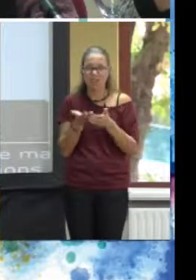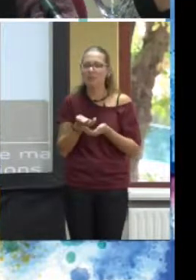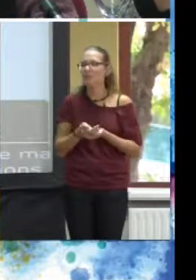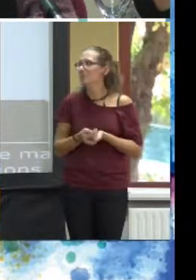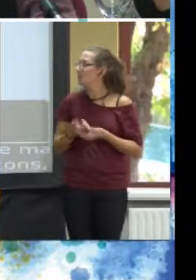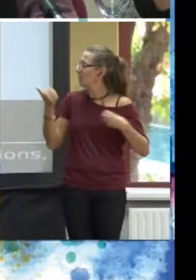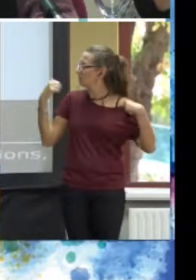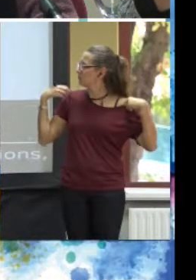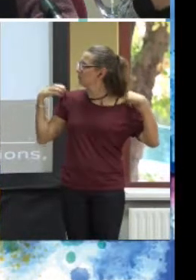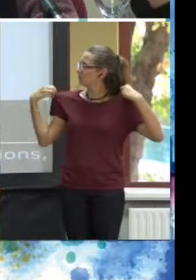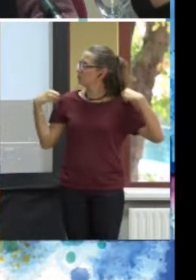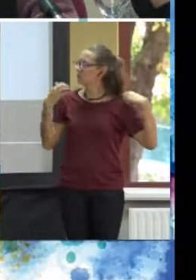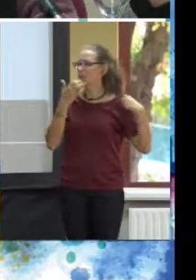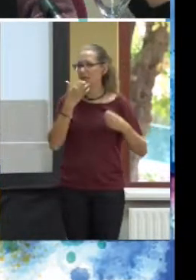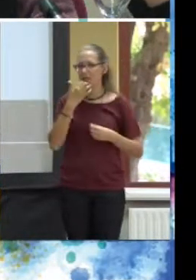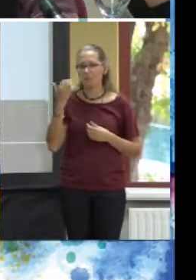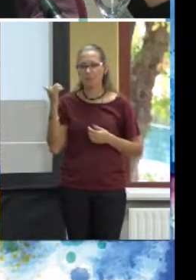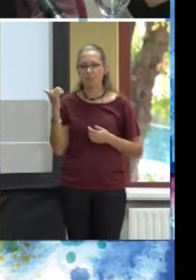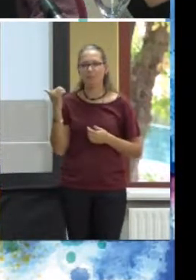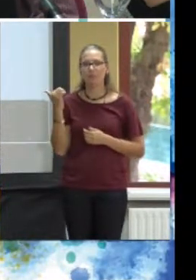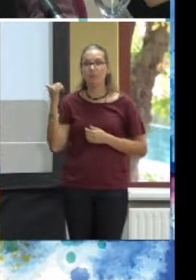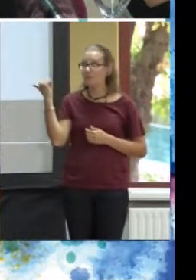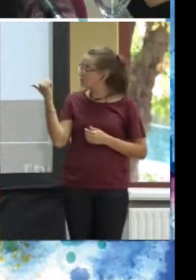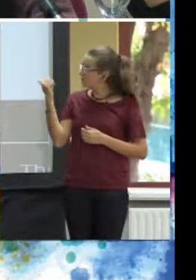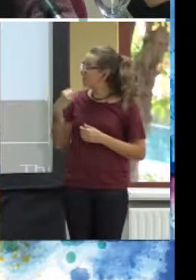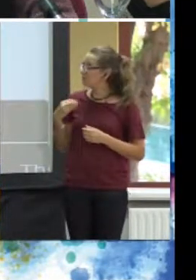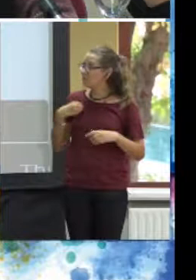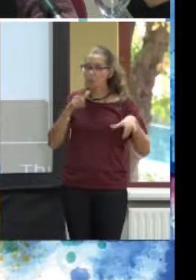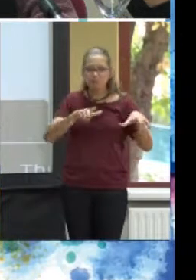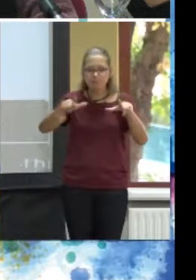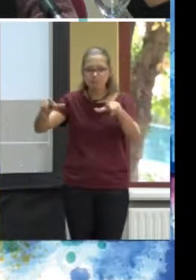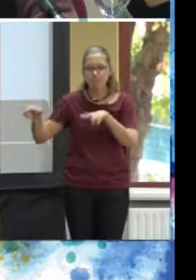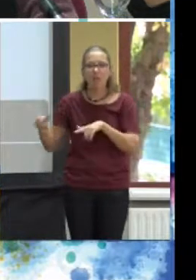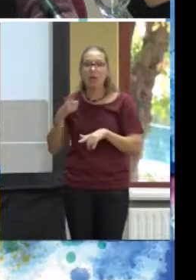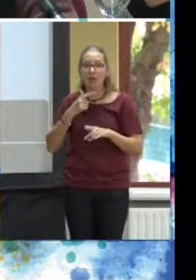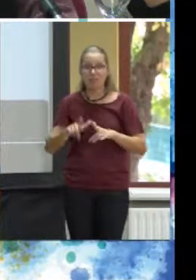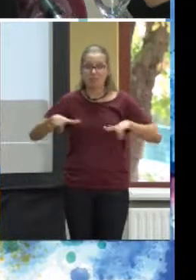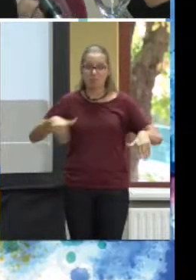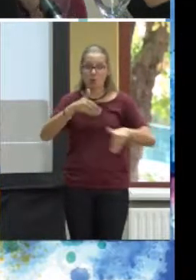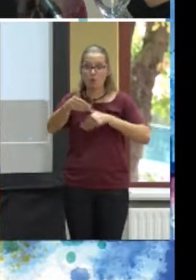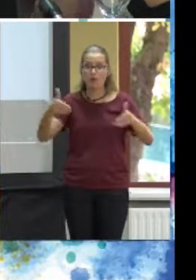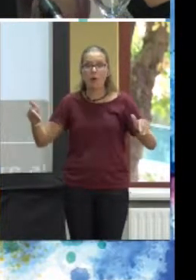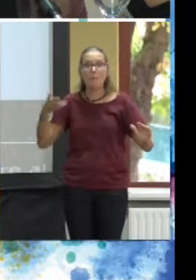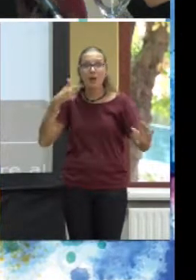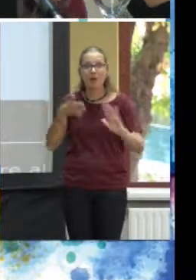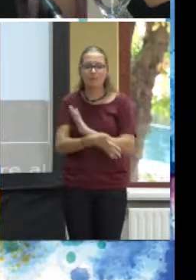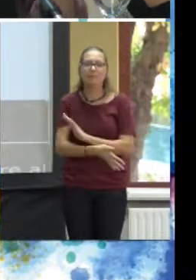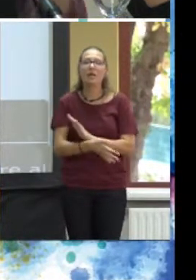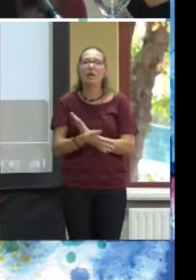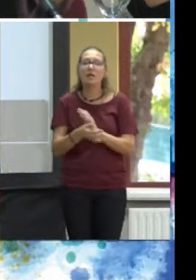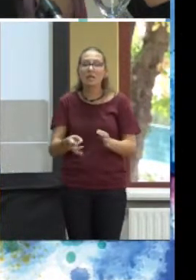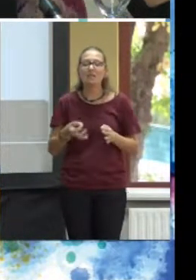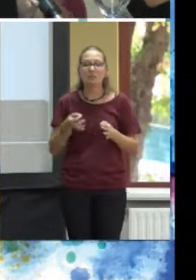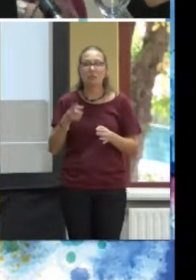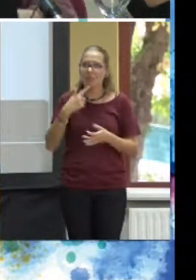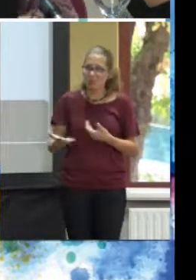an example of one of these stations. They're all through the permanent exhibition, and they have got a